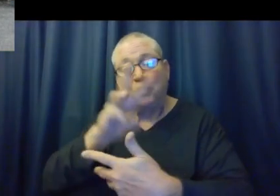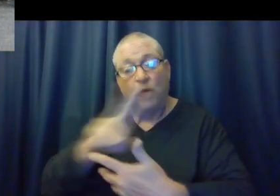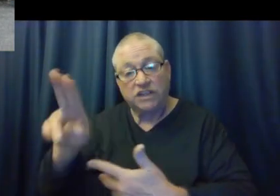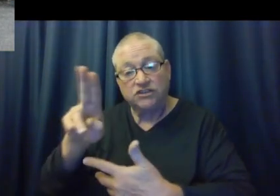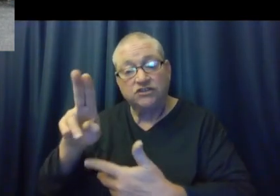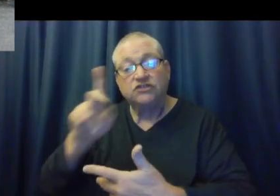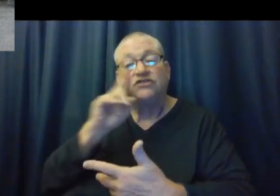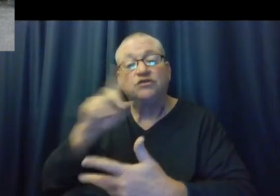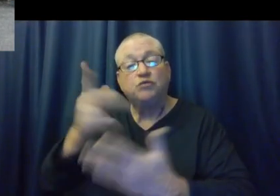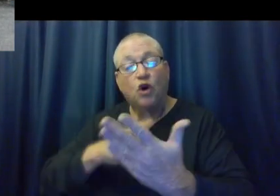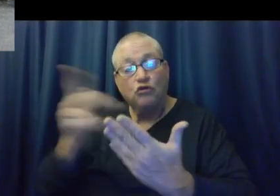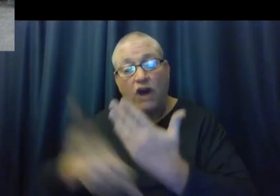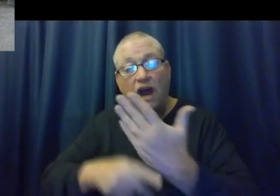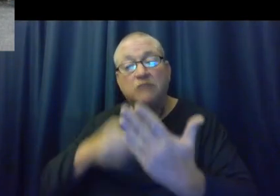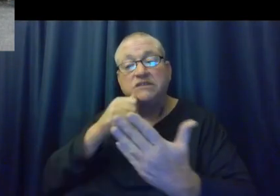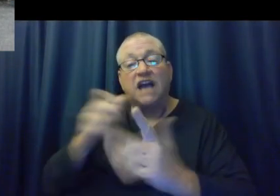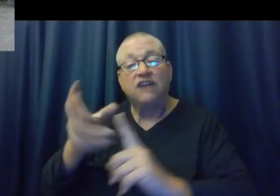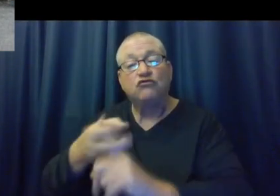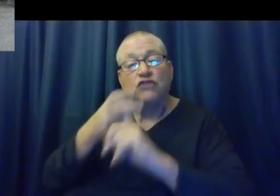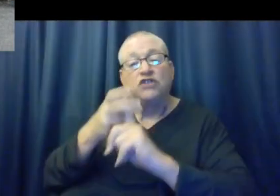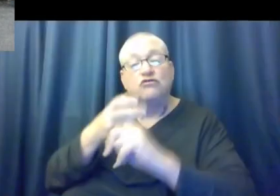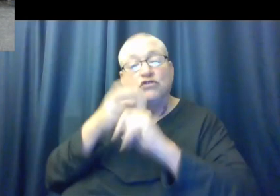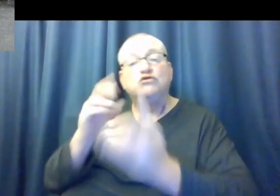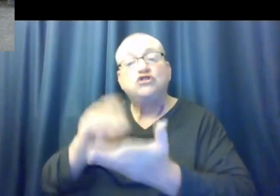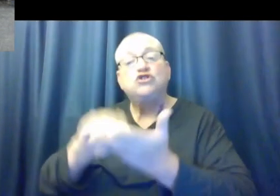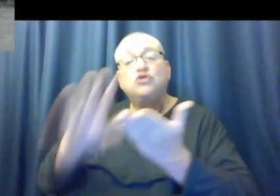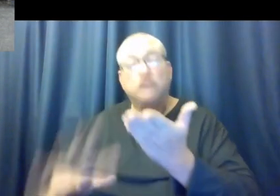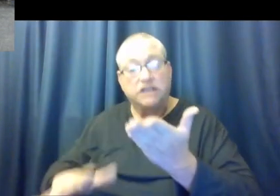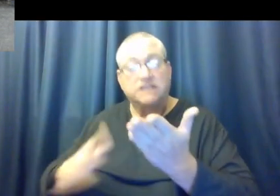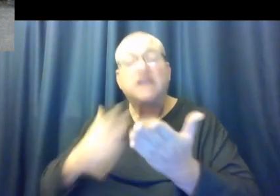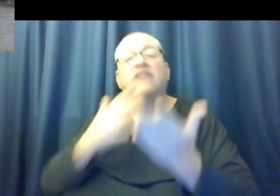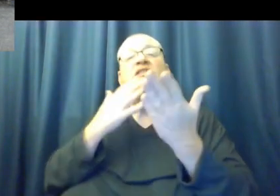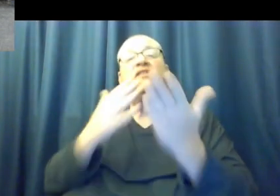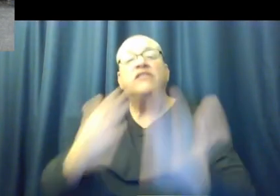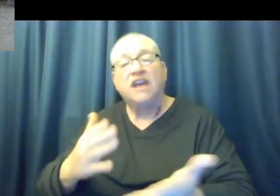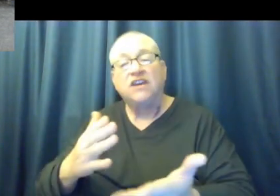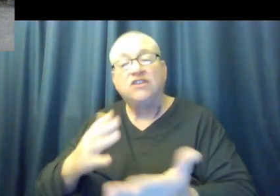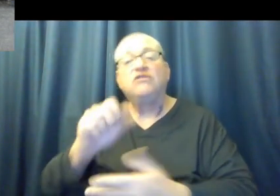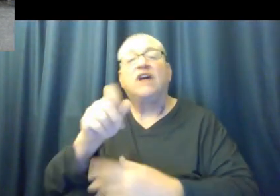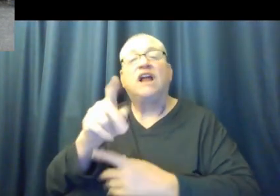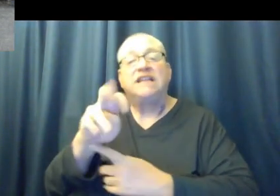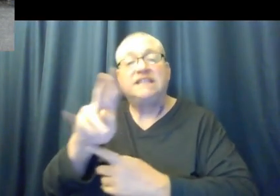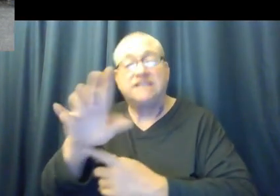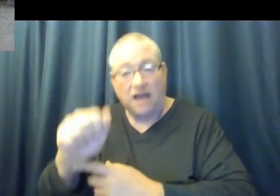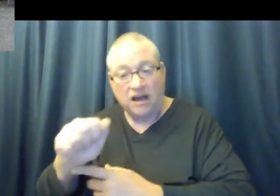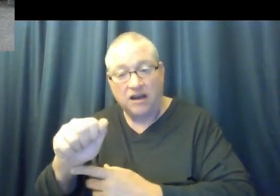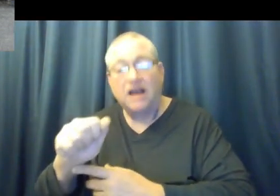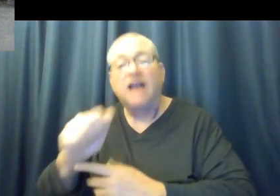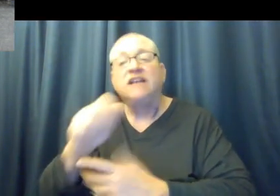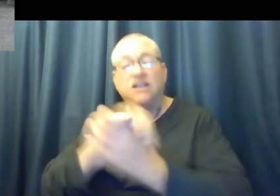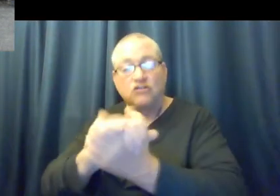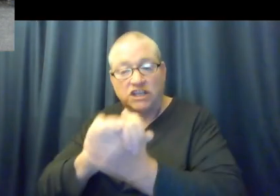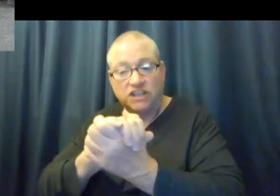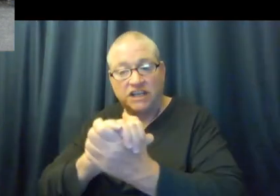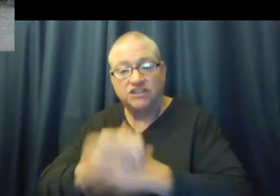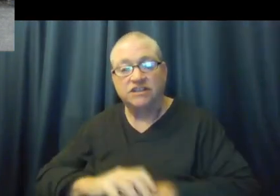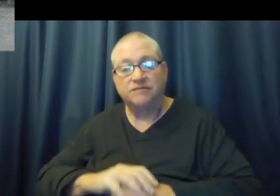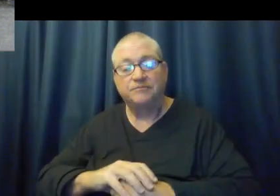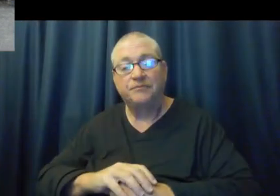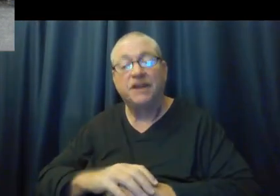Western's business programs and to recruit students. Thank you, Talisa, for your exceptional achievement and